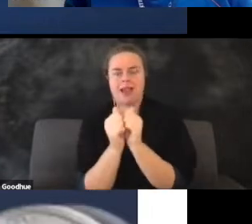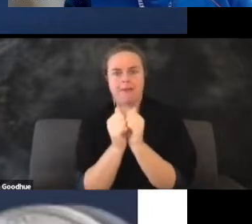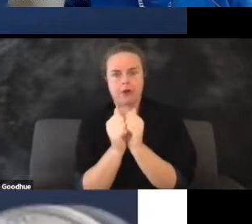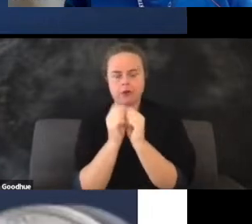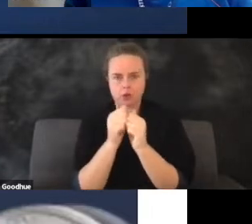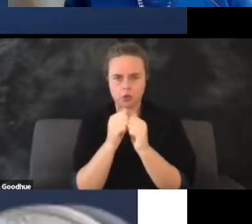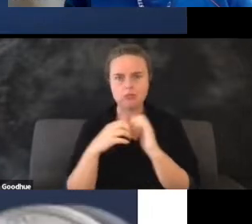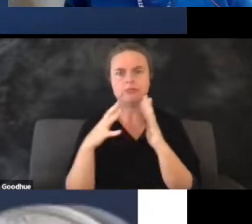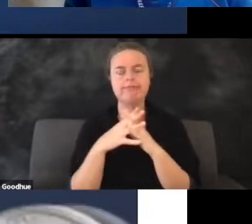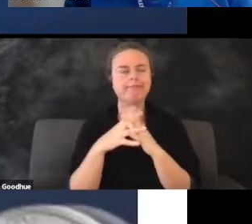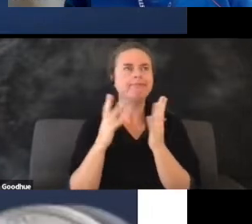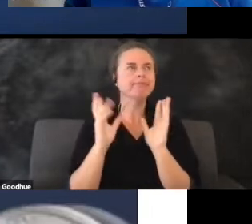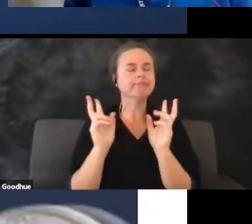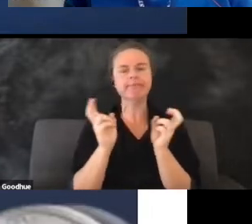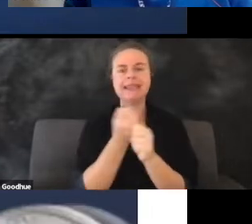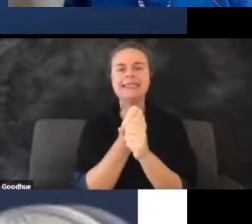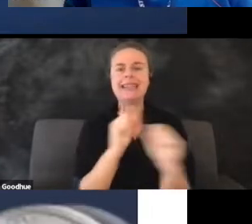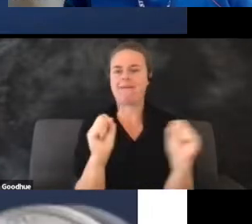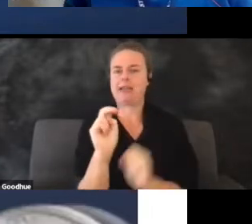near fail-safe.